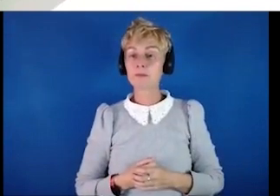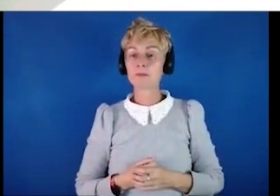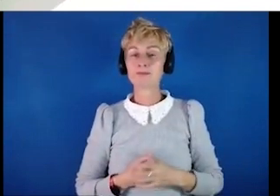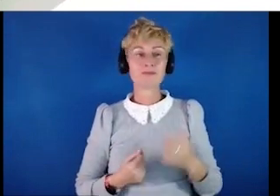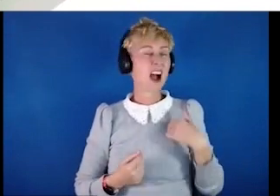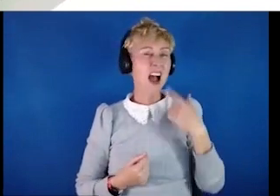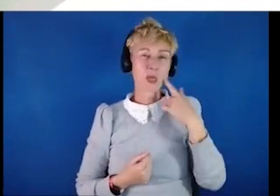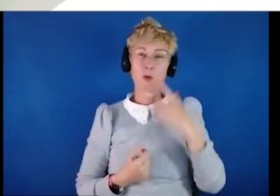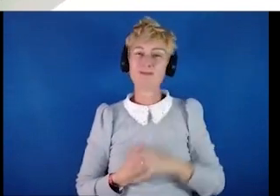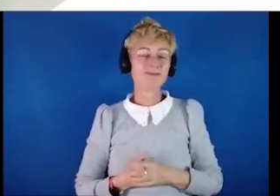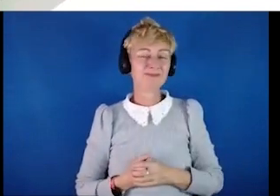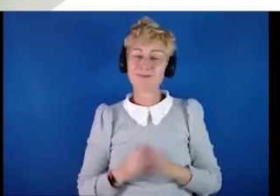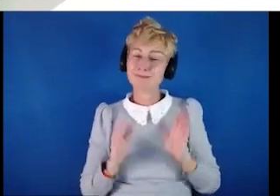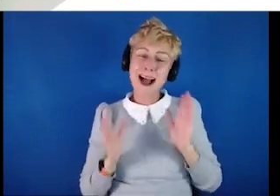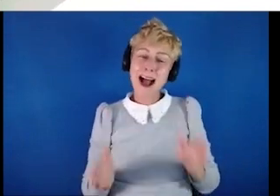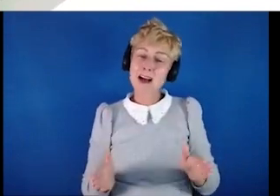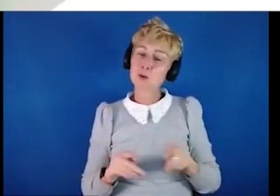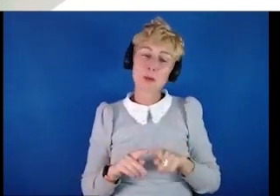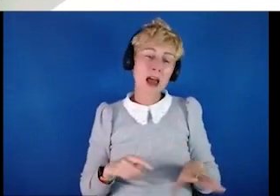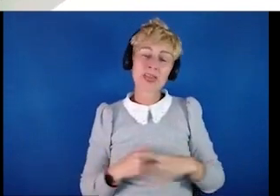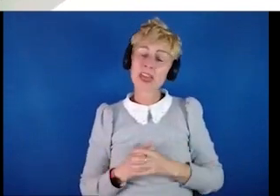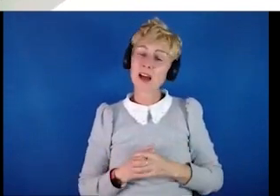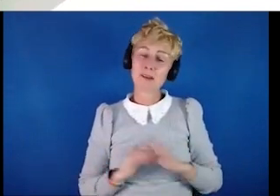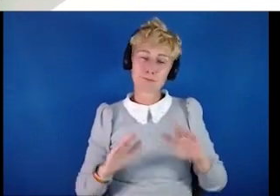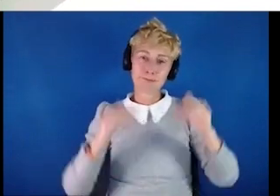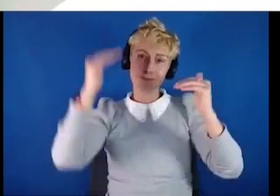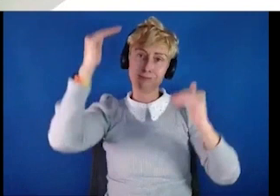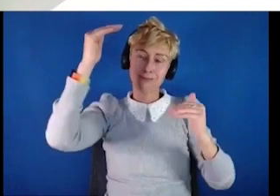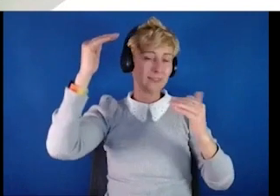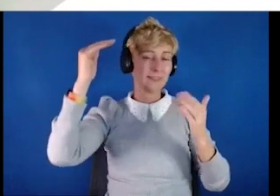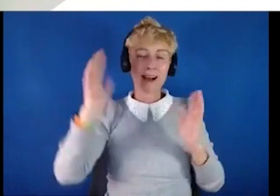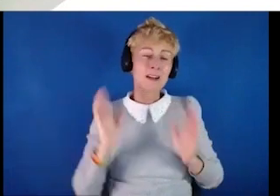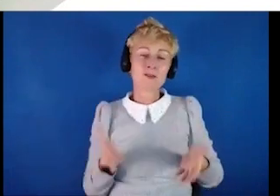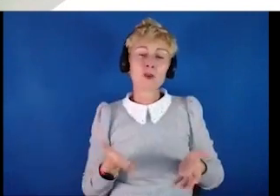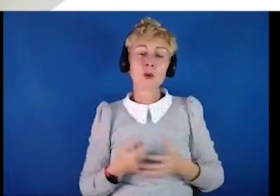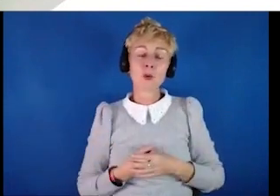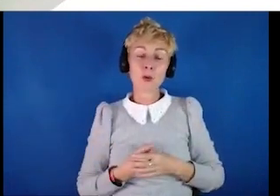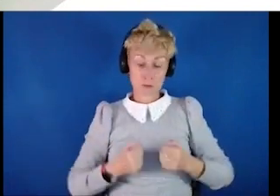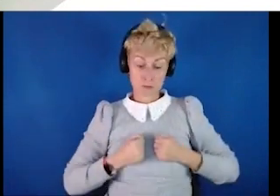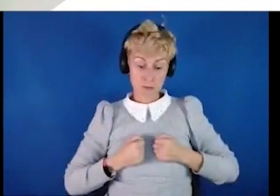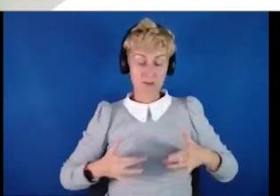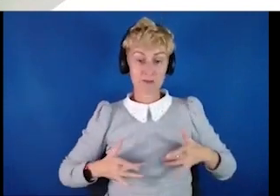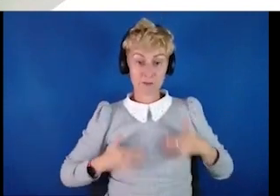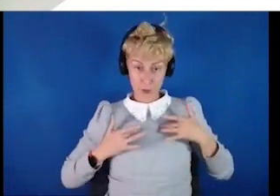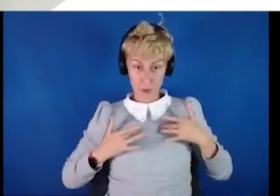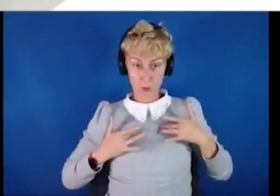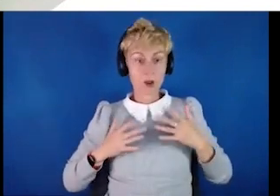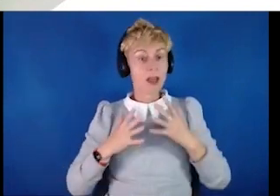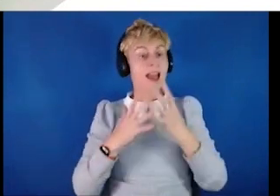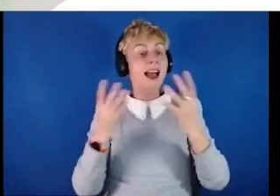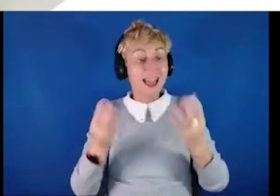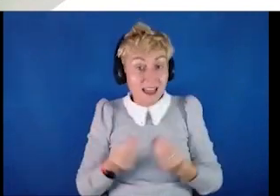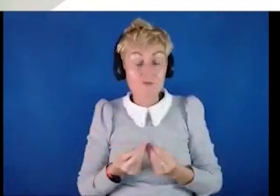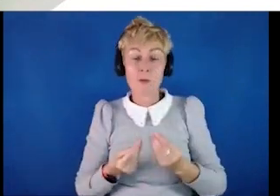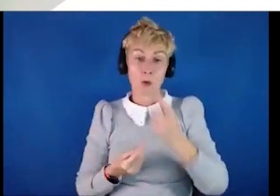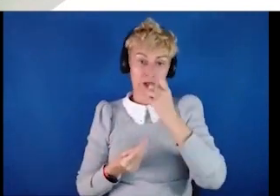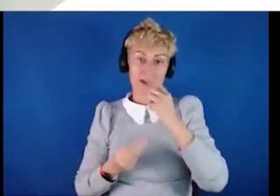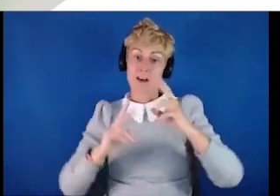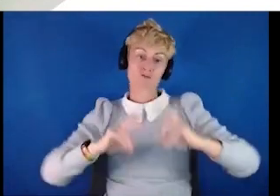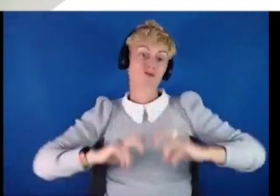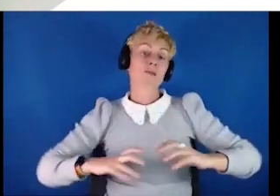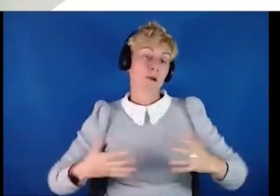like this. First of all, it is my view that everyone can be a researcher, as I said